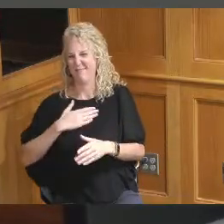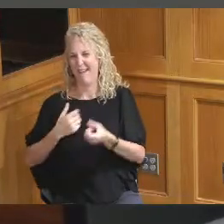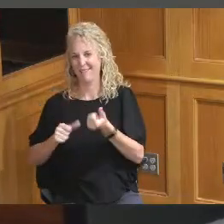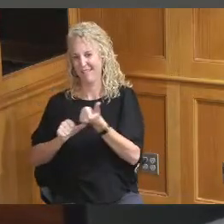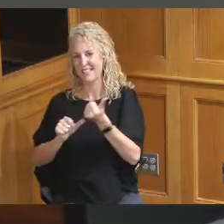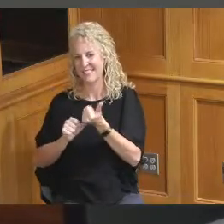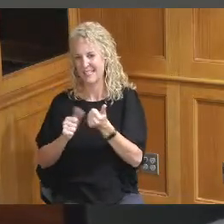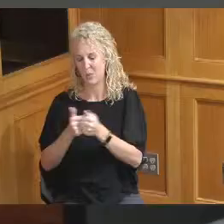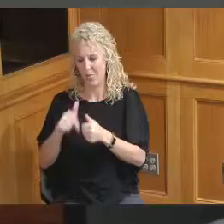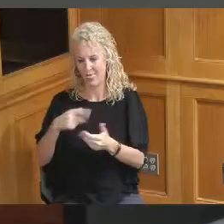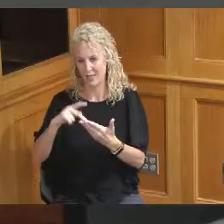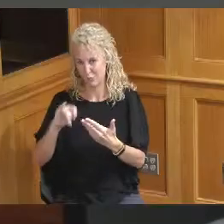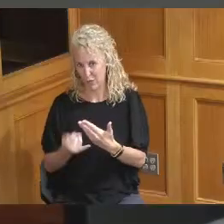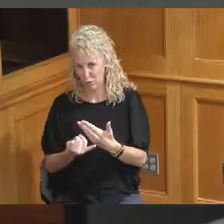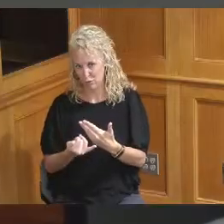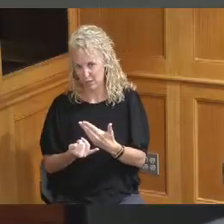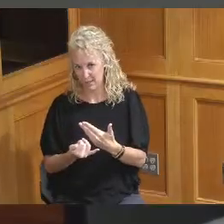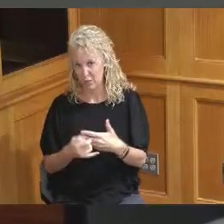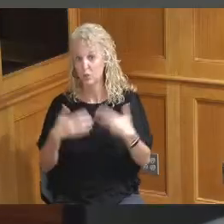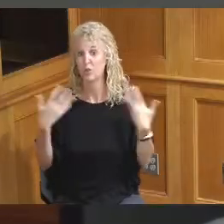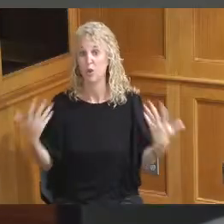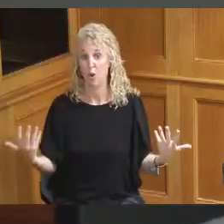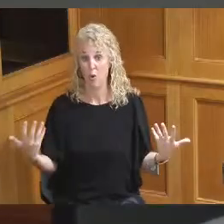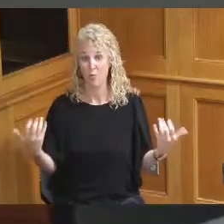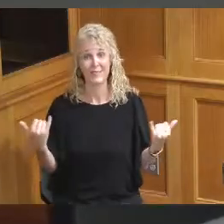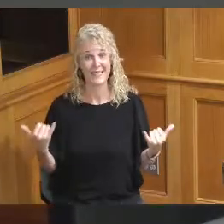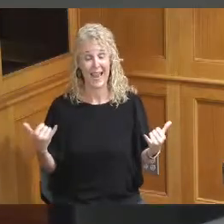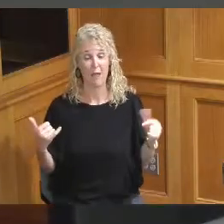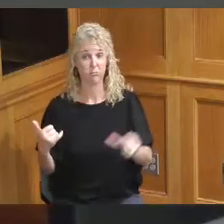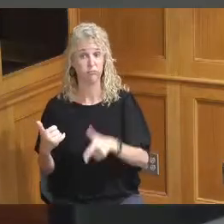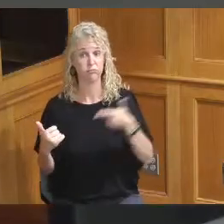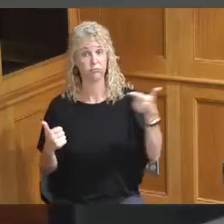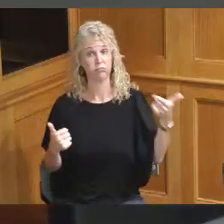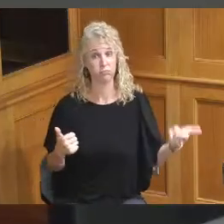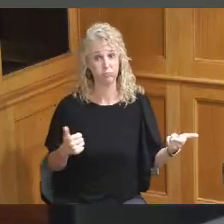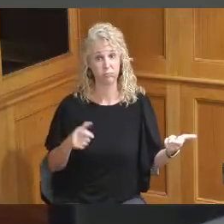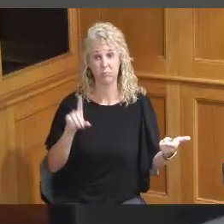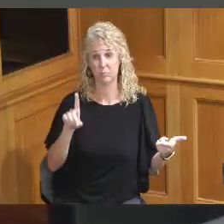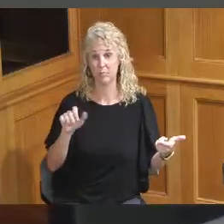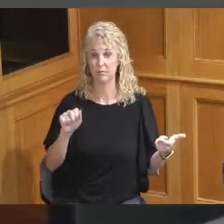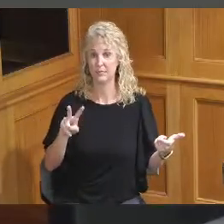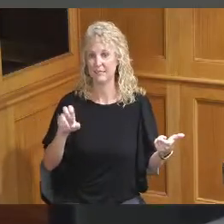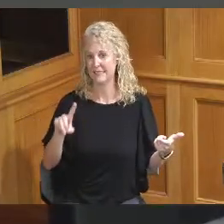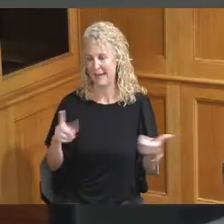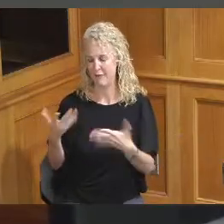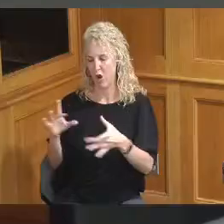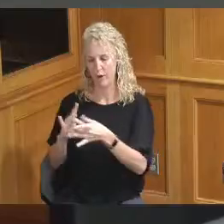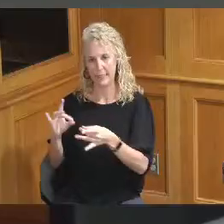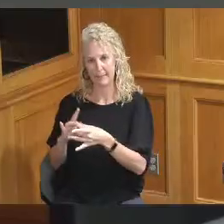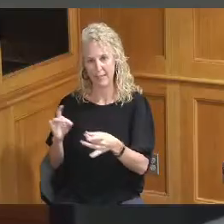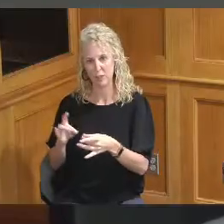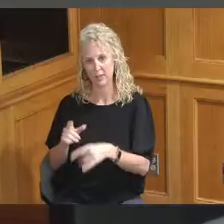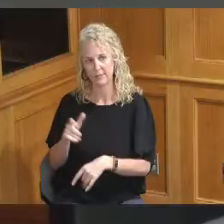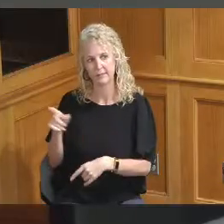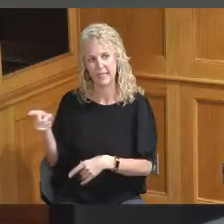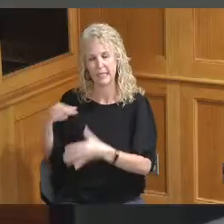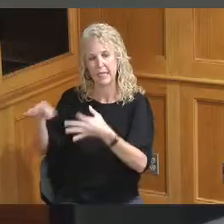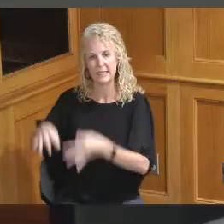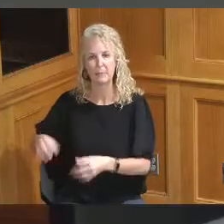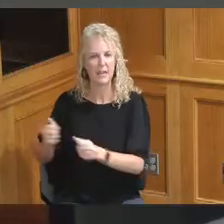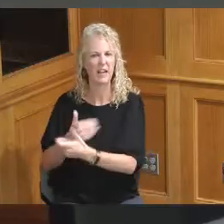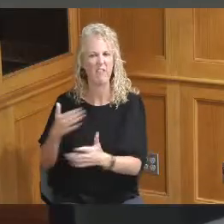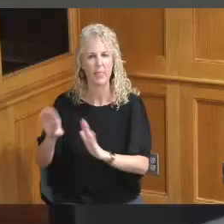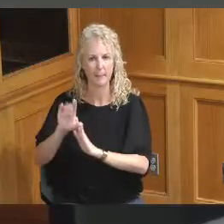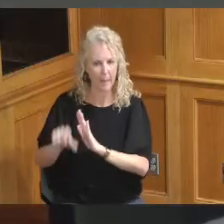day-to-day role with this project. So with all that said, Commissioners, I'm going to turn it over here to David Abrams here to provide some overall